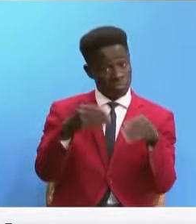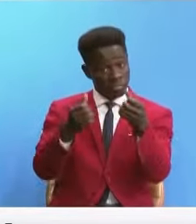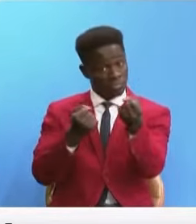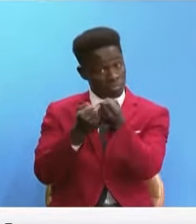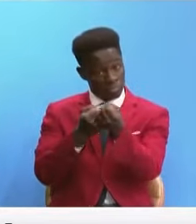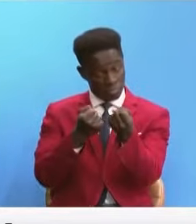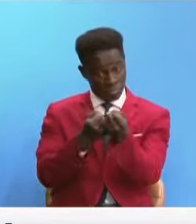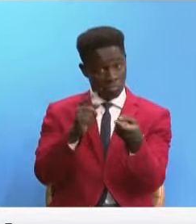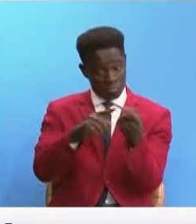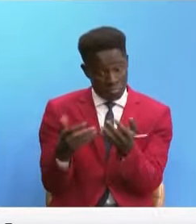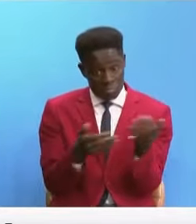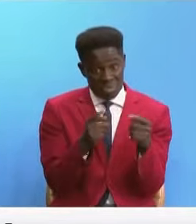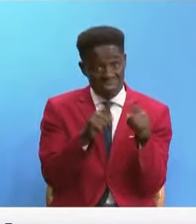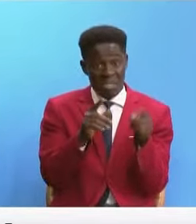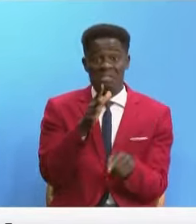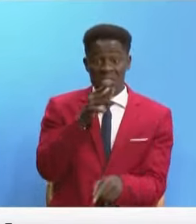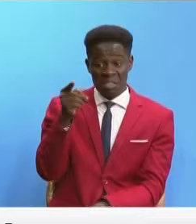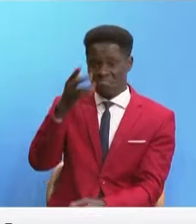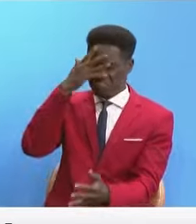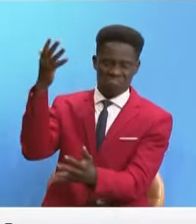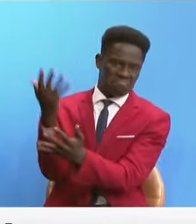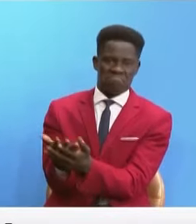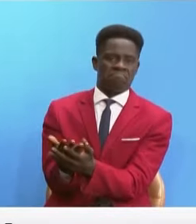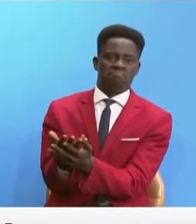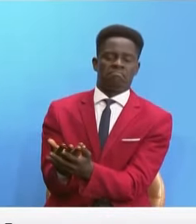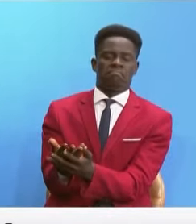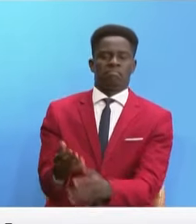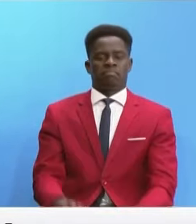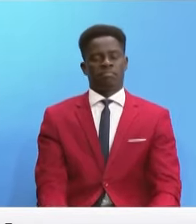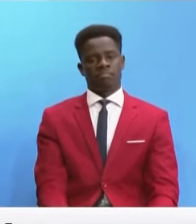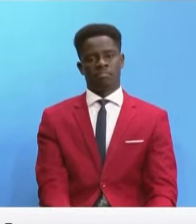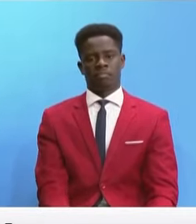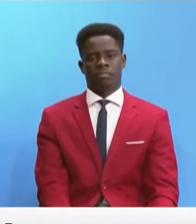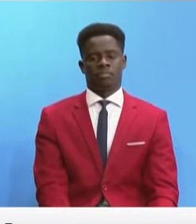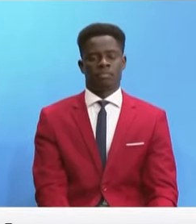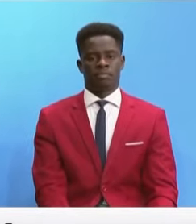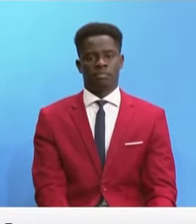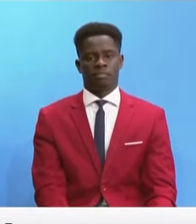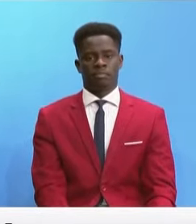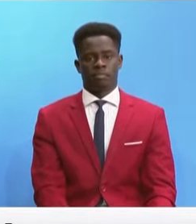in police custody pending investigations into the matter. On the 7th of